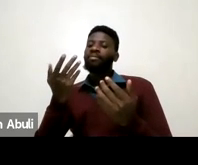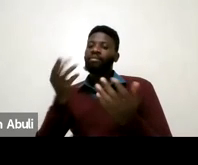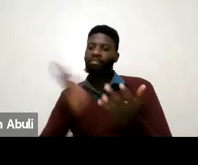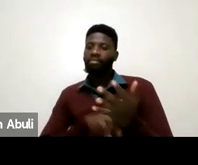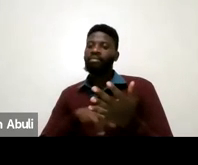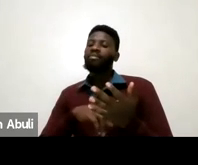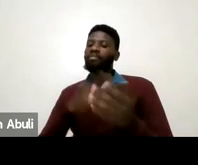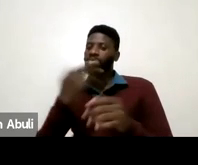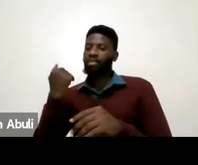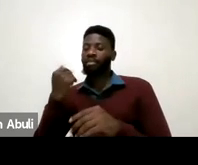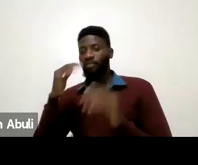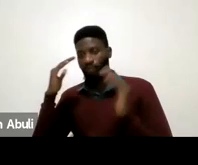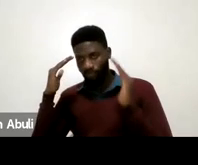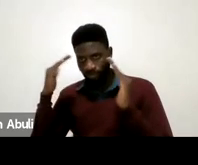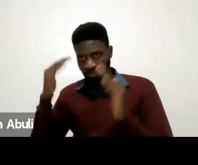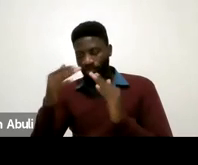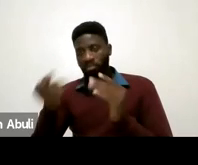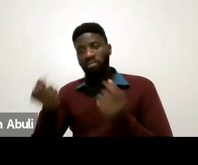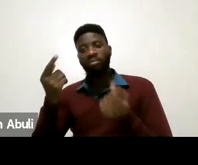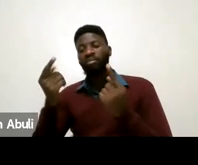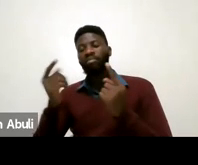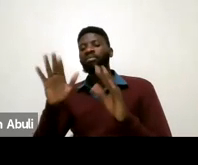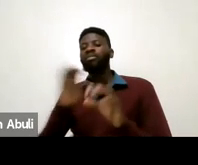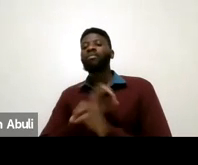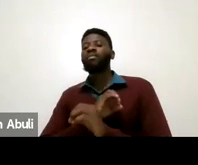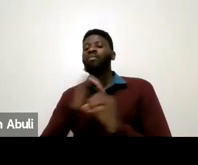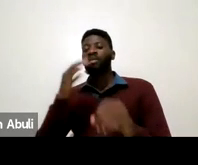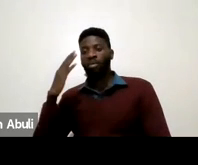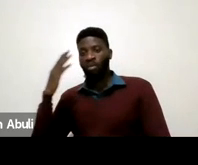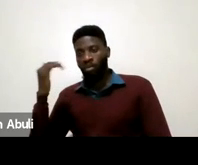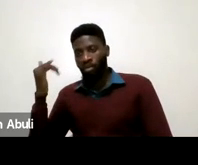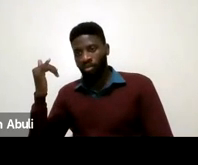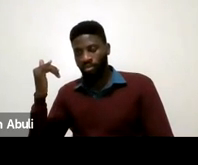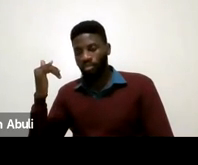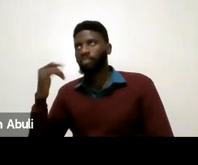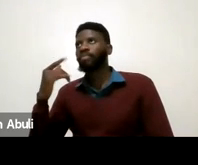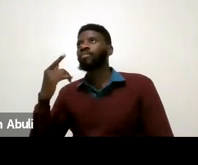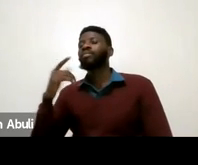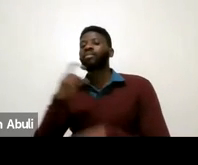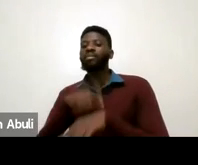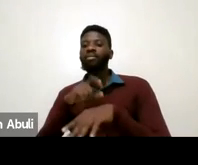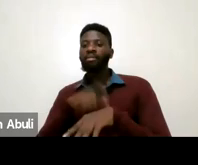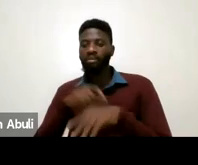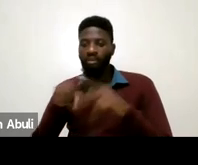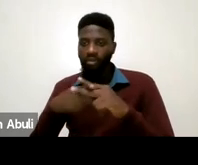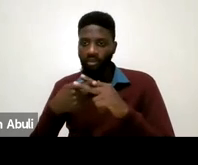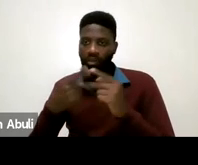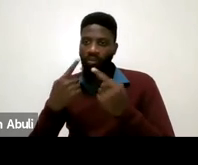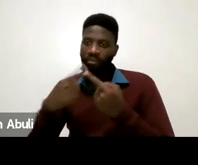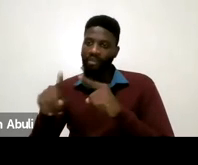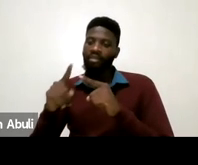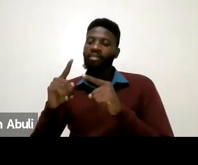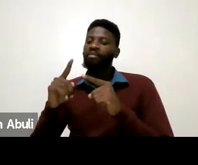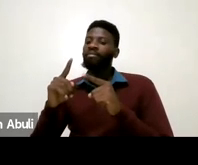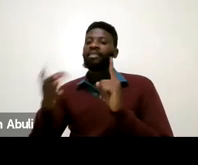it does not matter what comes along your way, because what is the difference is the time of arrival, but the destination is the same. I